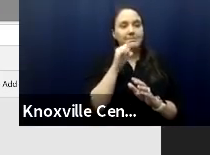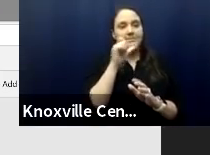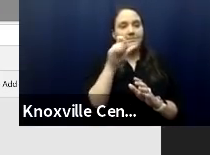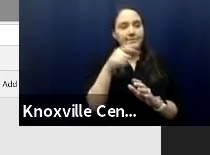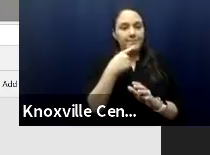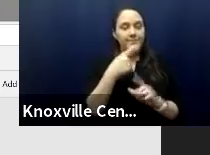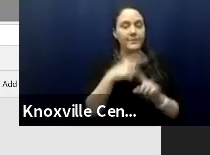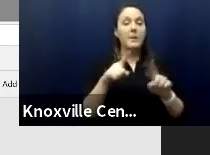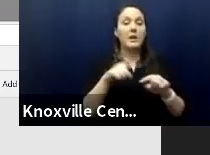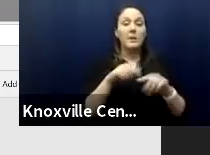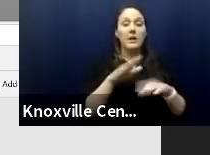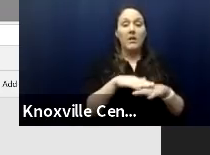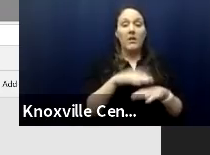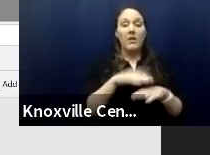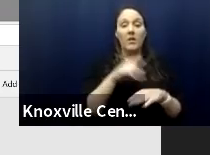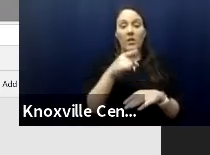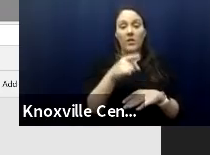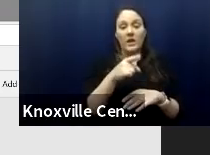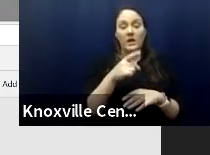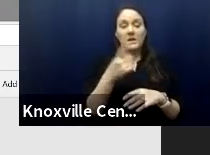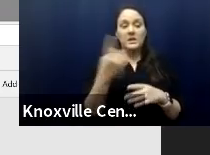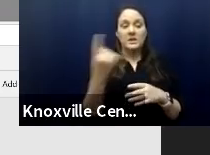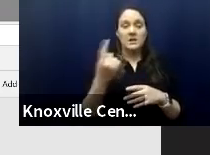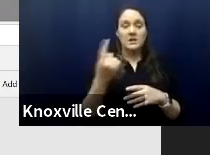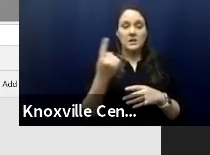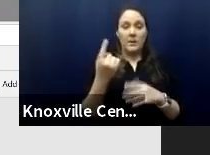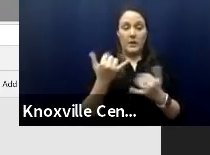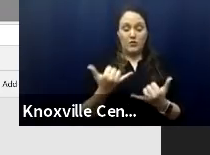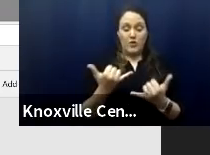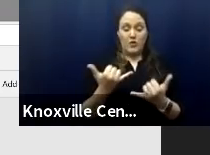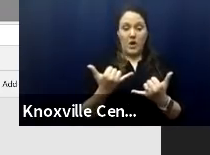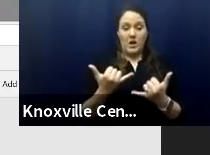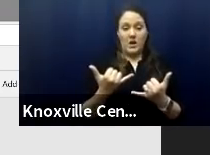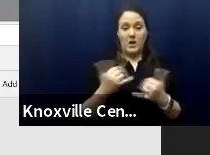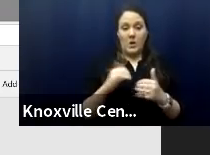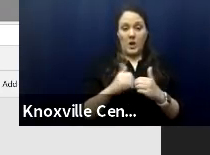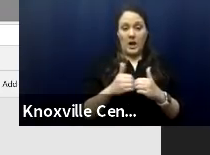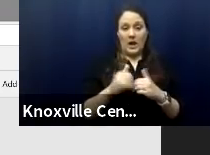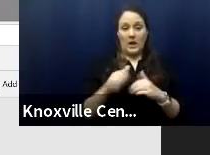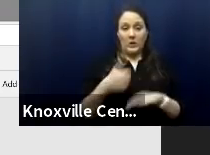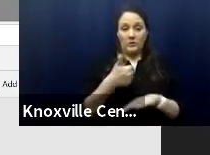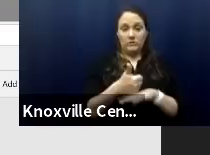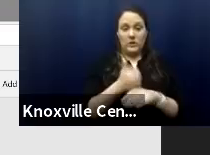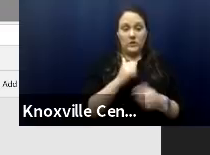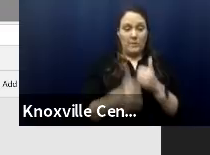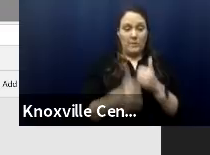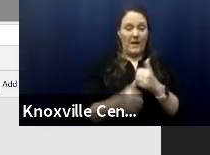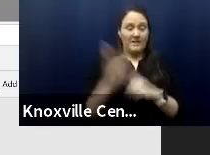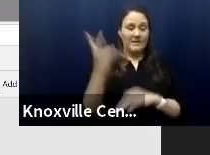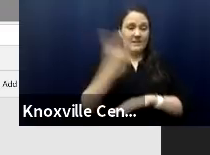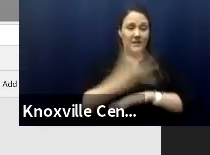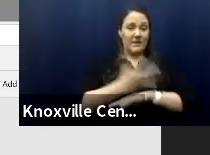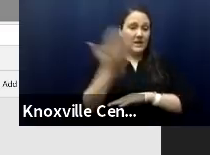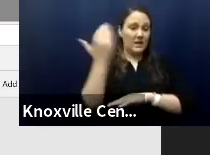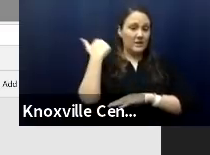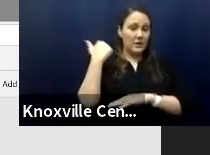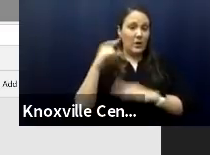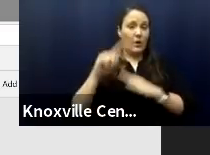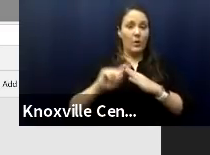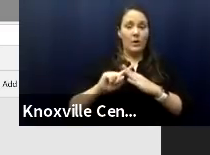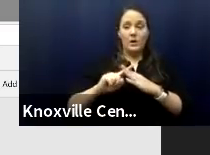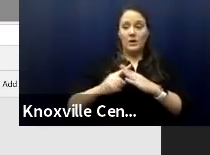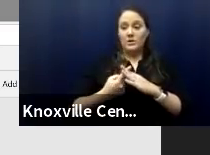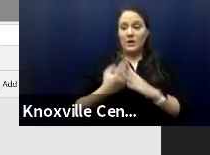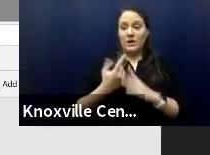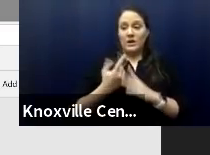fact that this was something that was in its current form past 7 days ago, went into effect just a